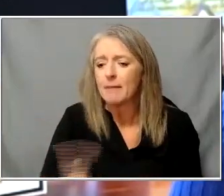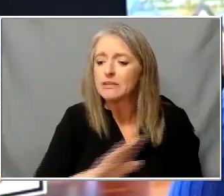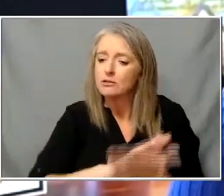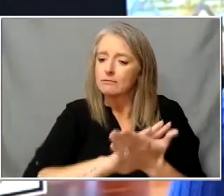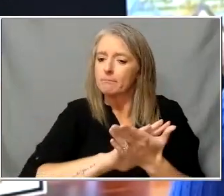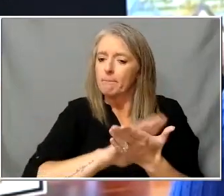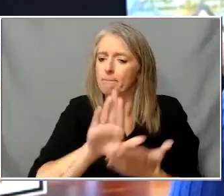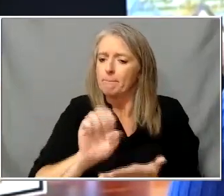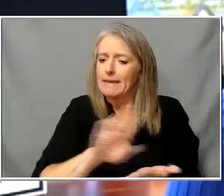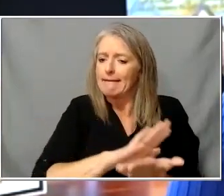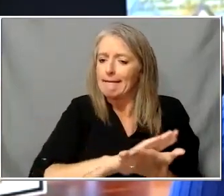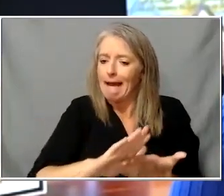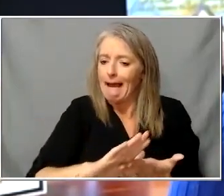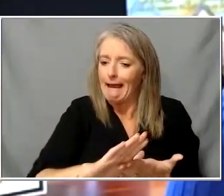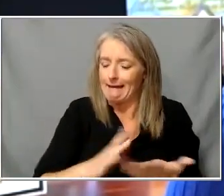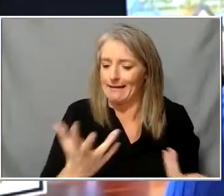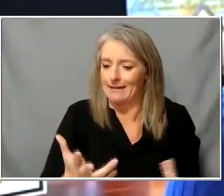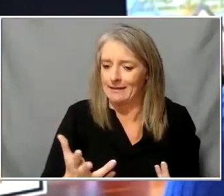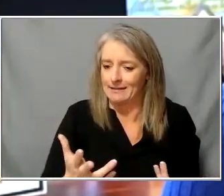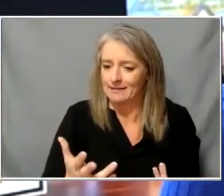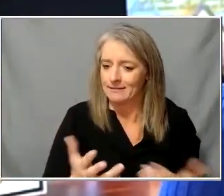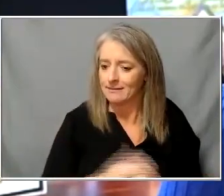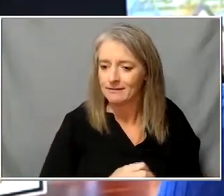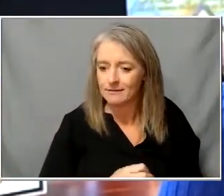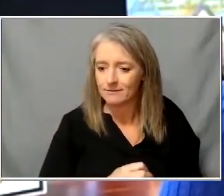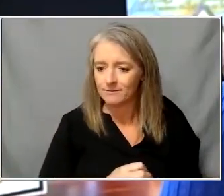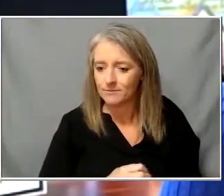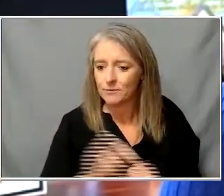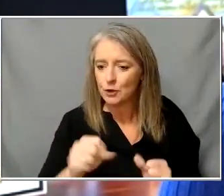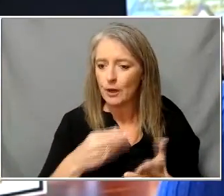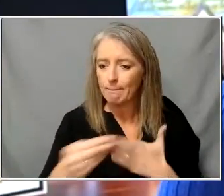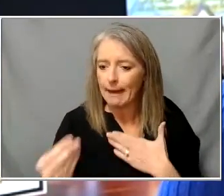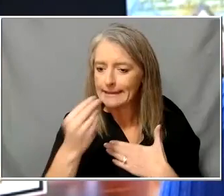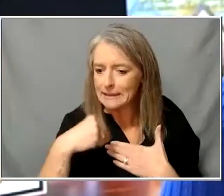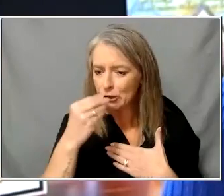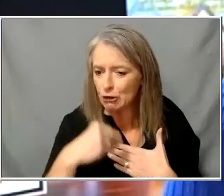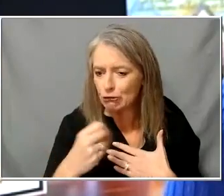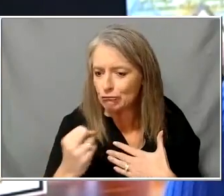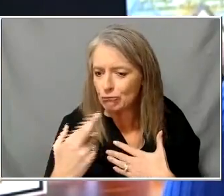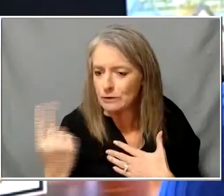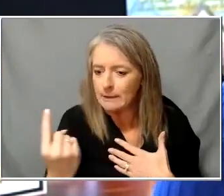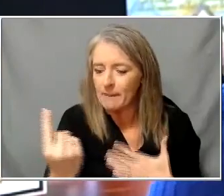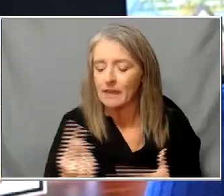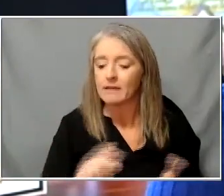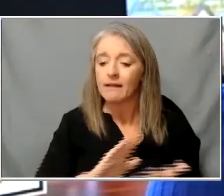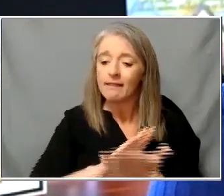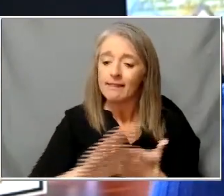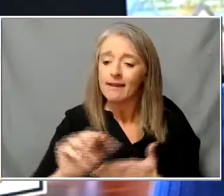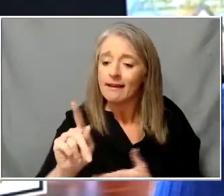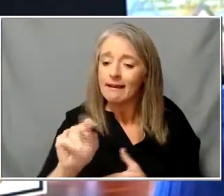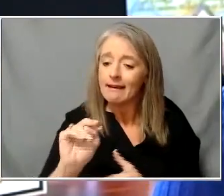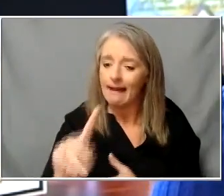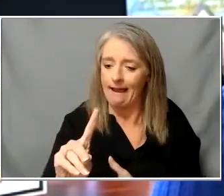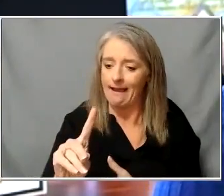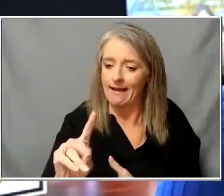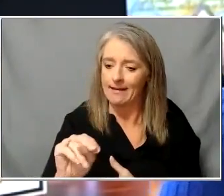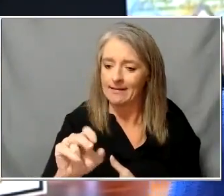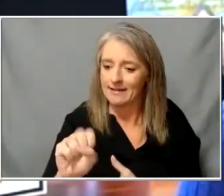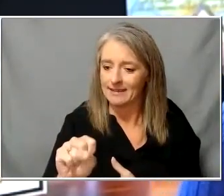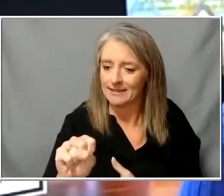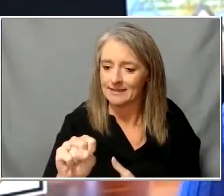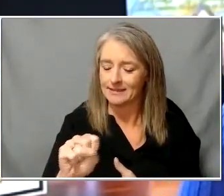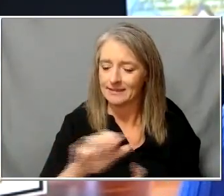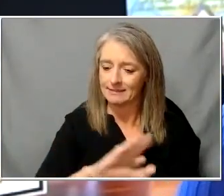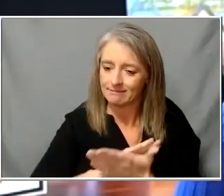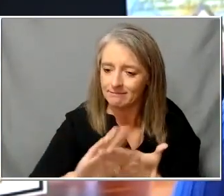kindness. They could totally go buy some dinner. But the kindness of reaching out with a meal